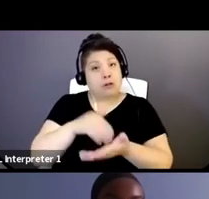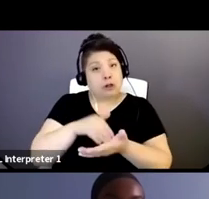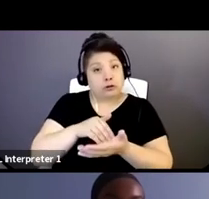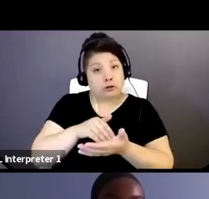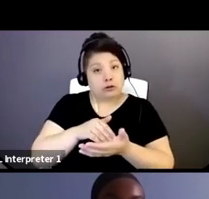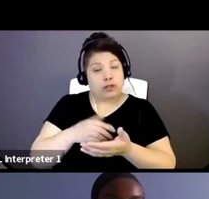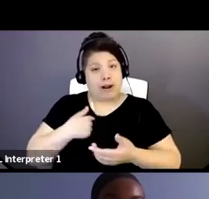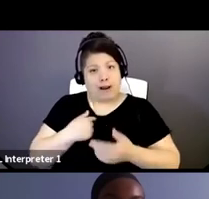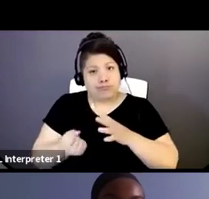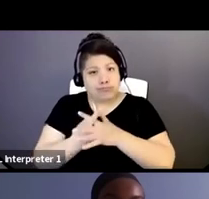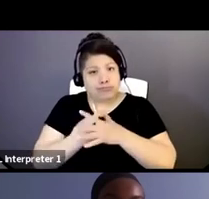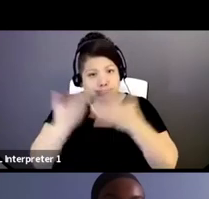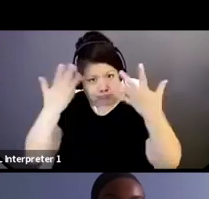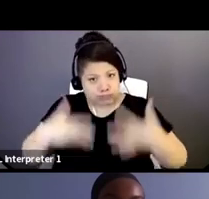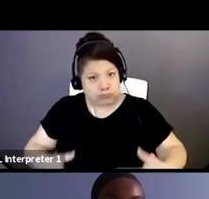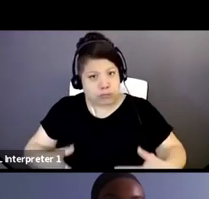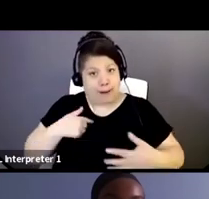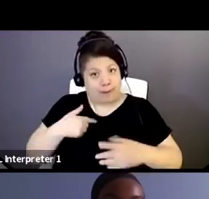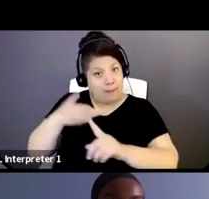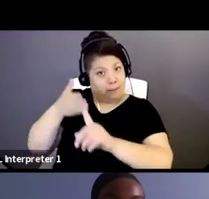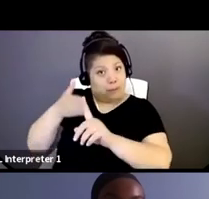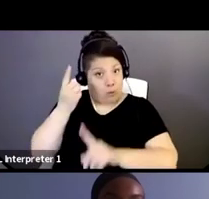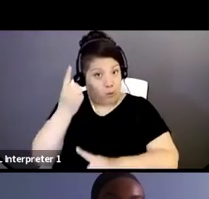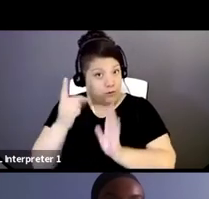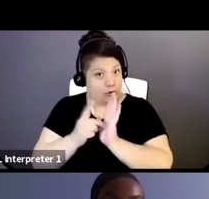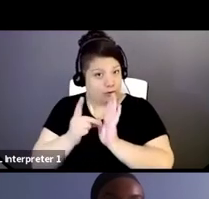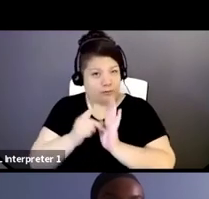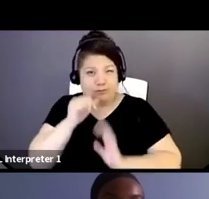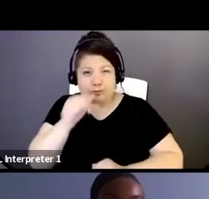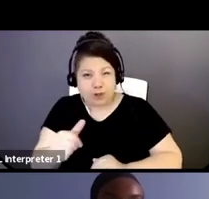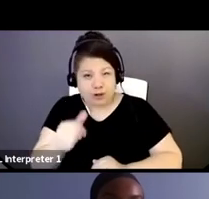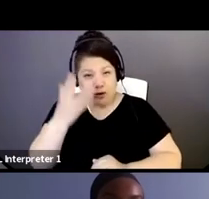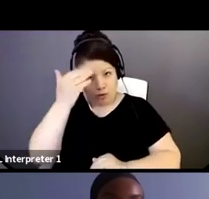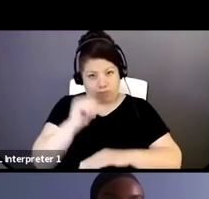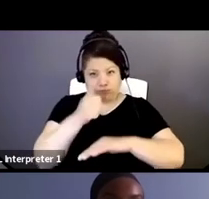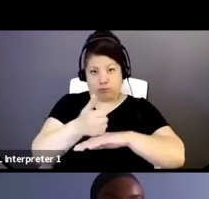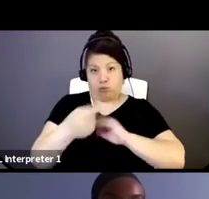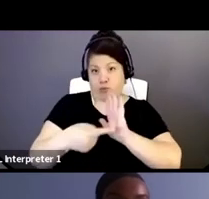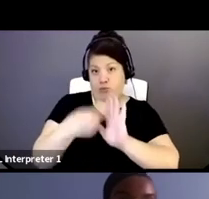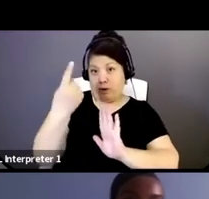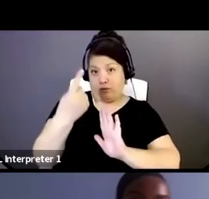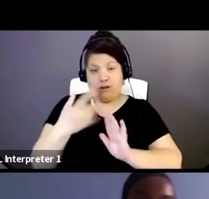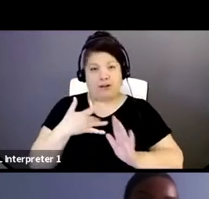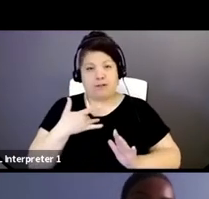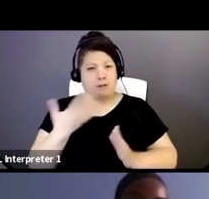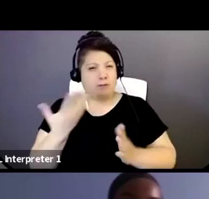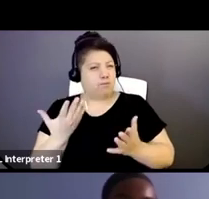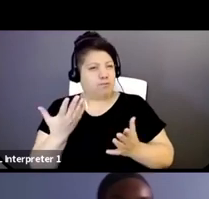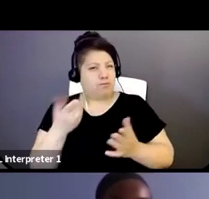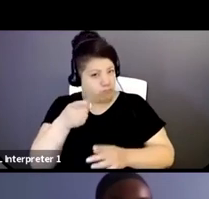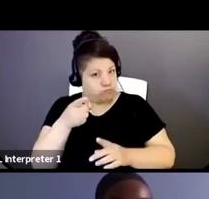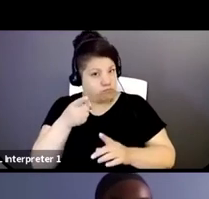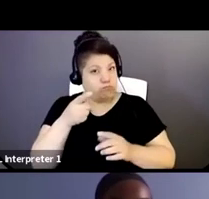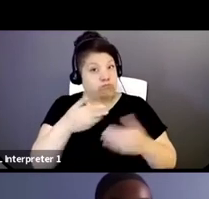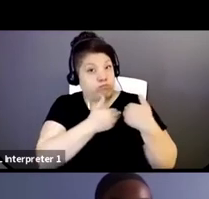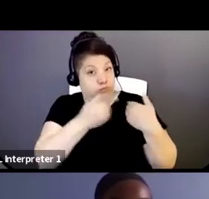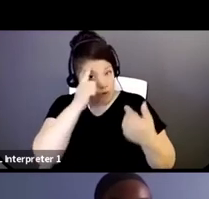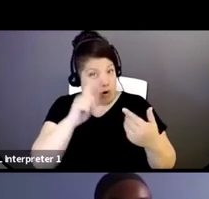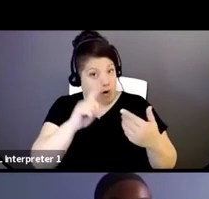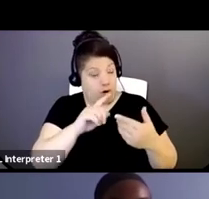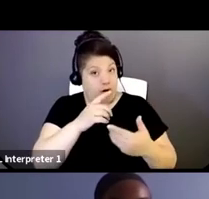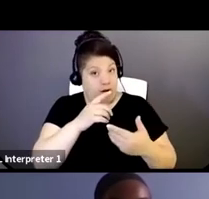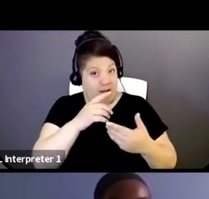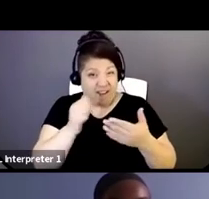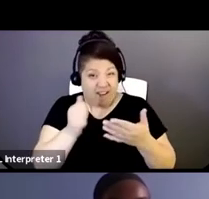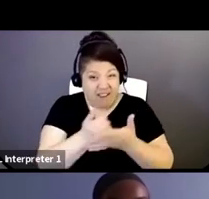we go to the same system for every situation? It doesn't make sense in my head. So we need different departments,